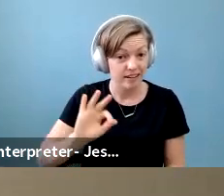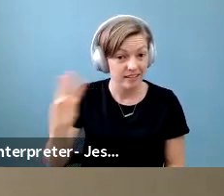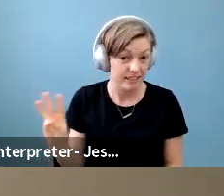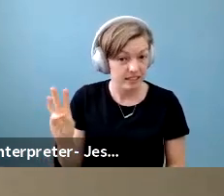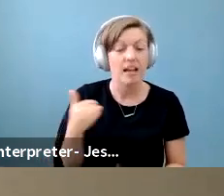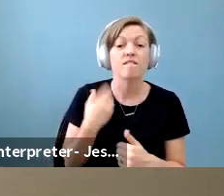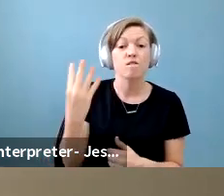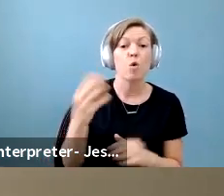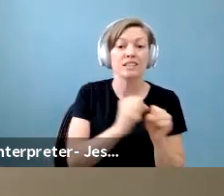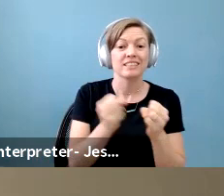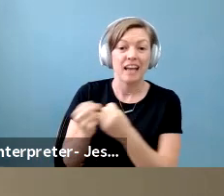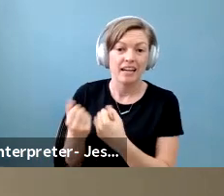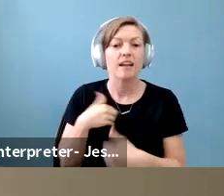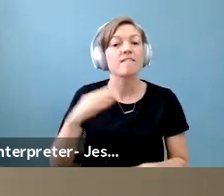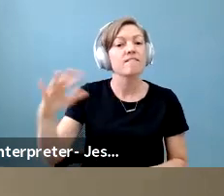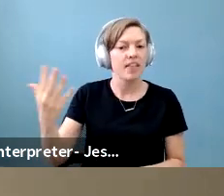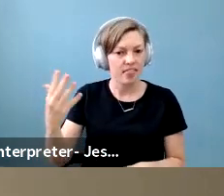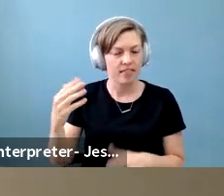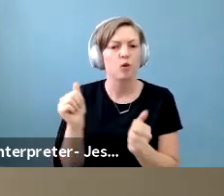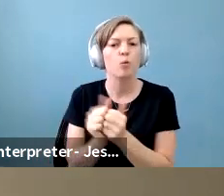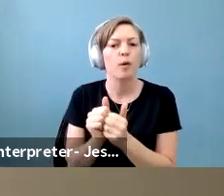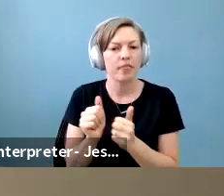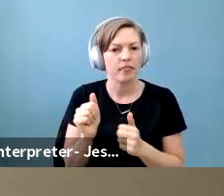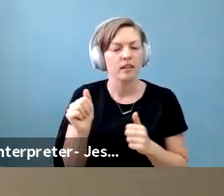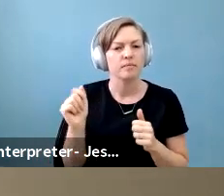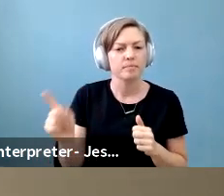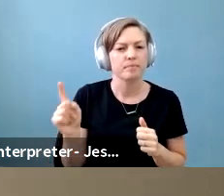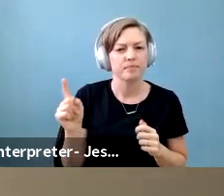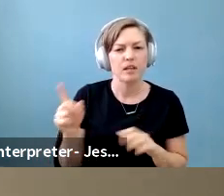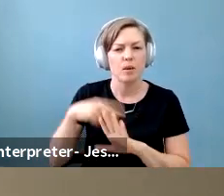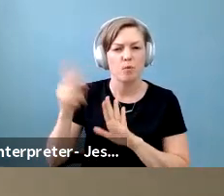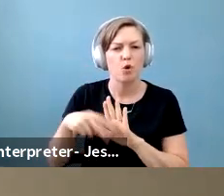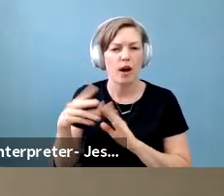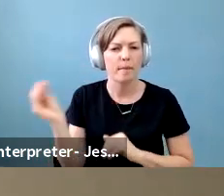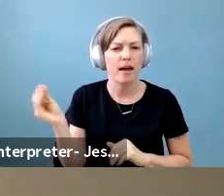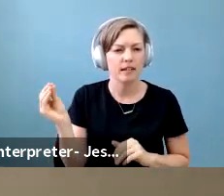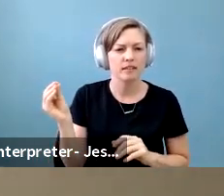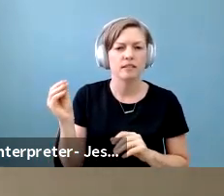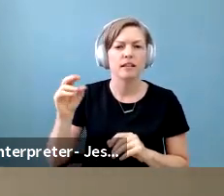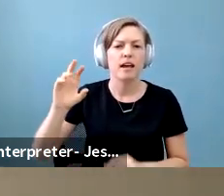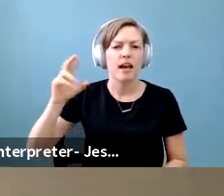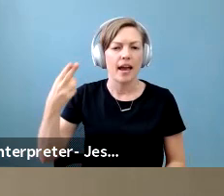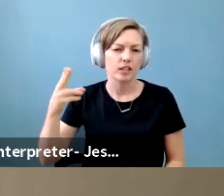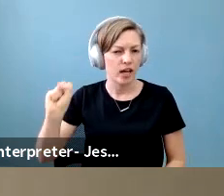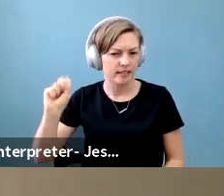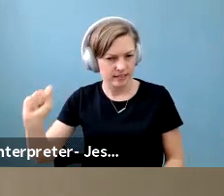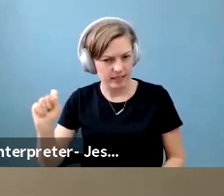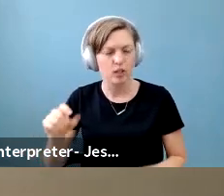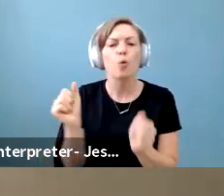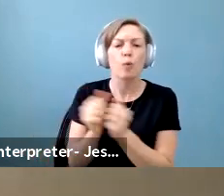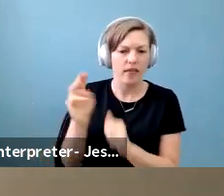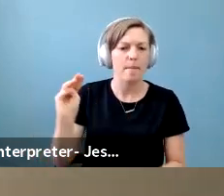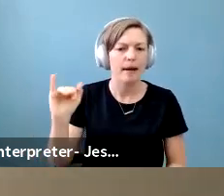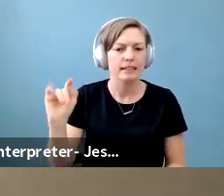4 societies and a 5th with the program in HST, which is with